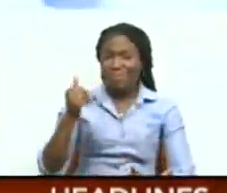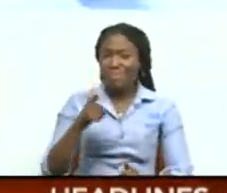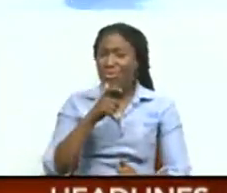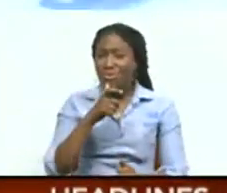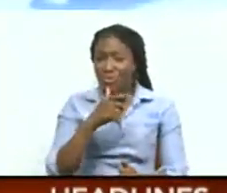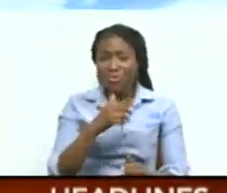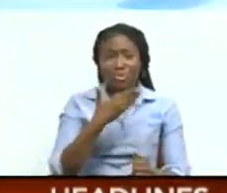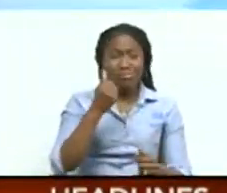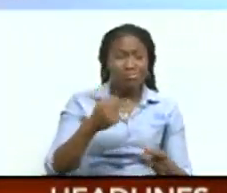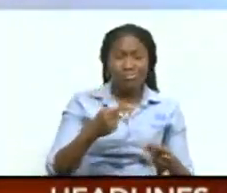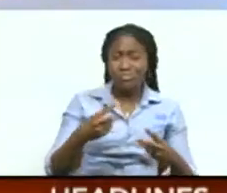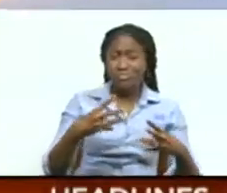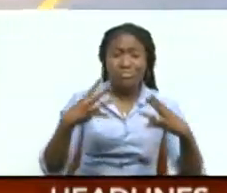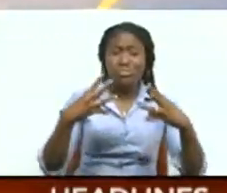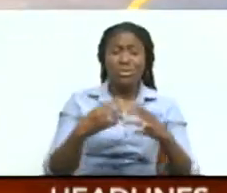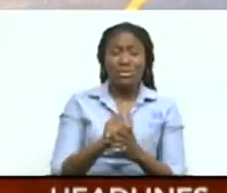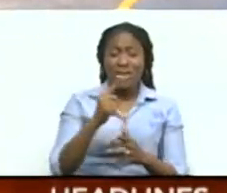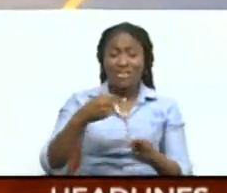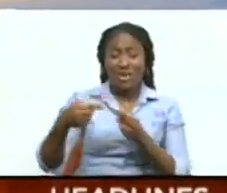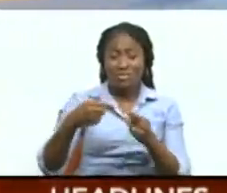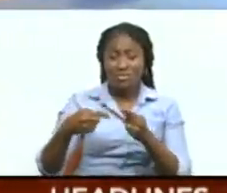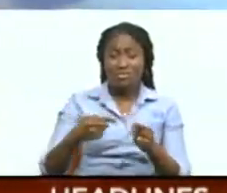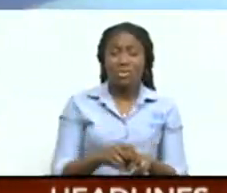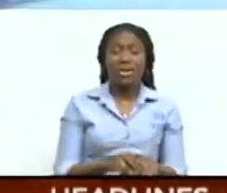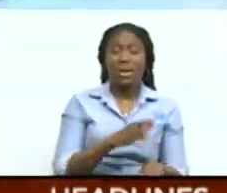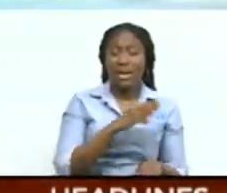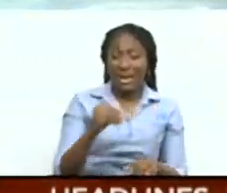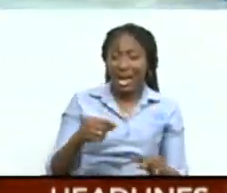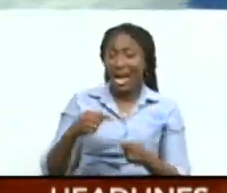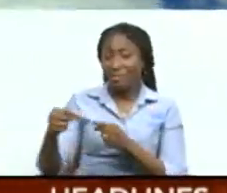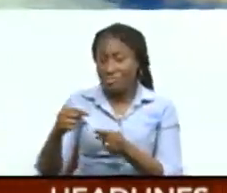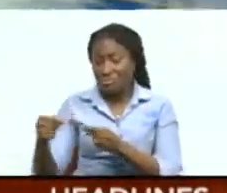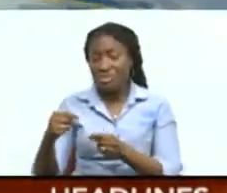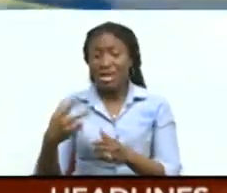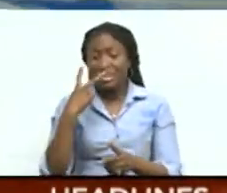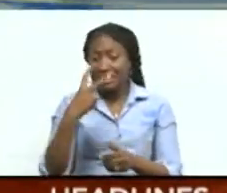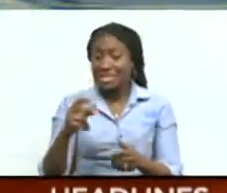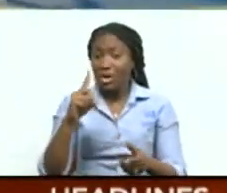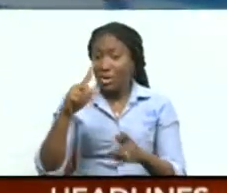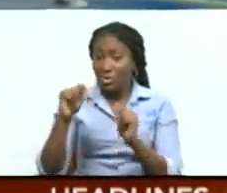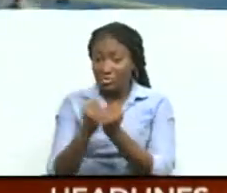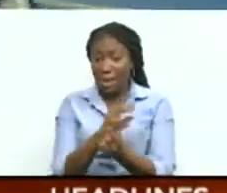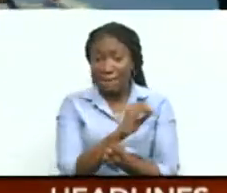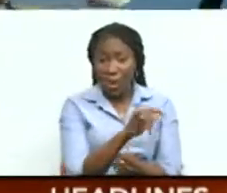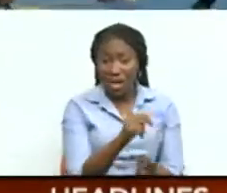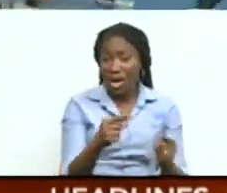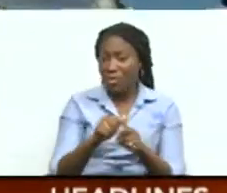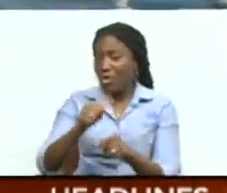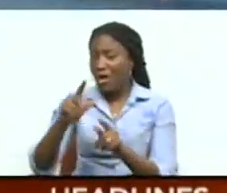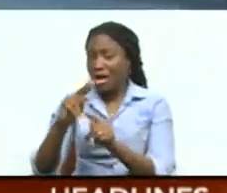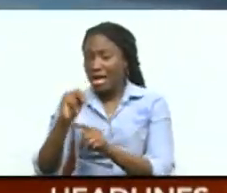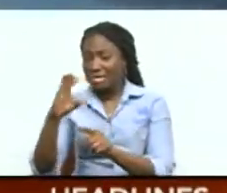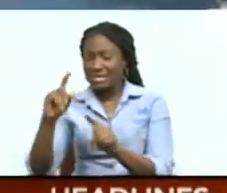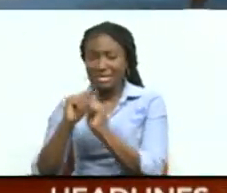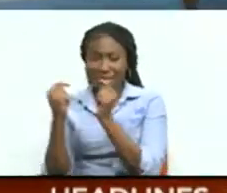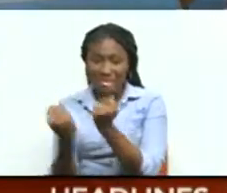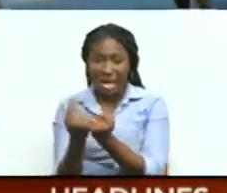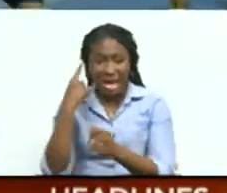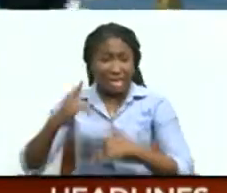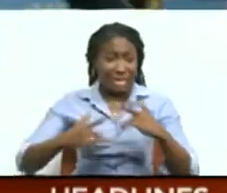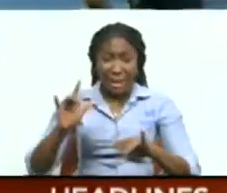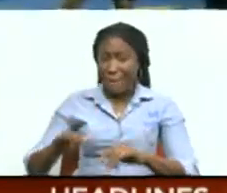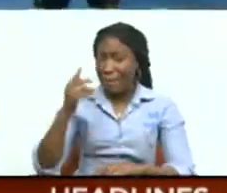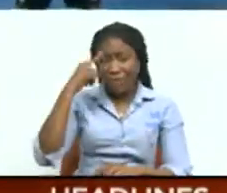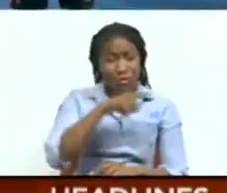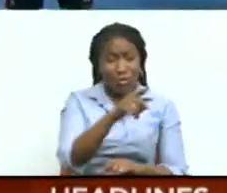series gets going, with Game 1 also from 8:30 as New Chapter takes on Maloney Pacers. Exciting basketball for you and